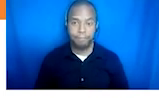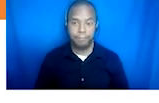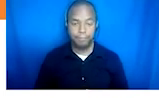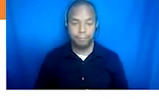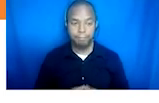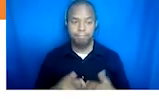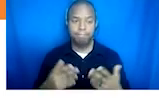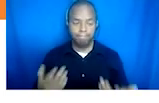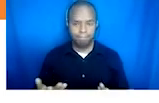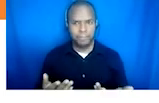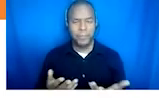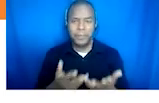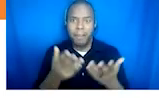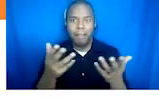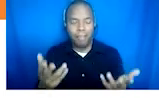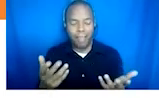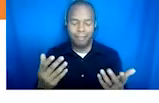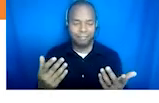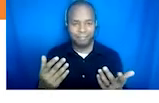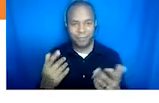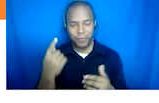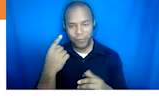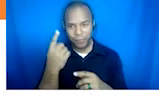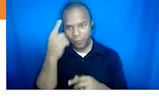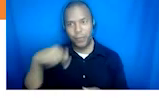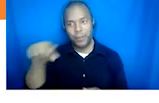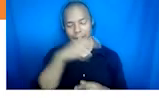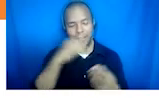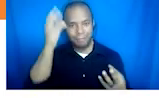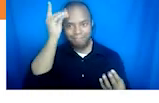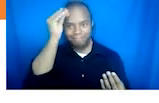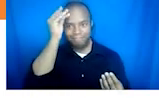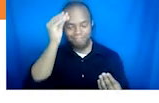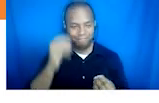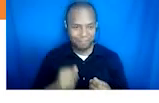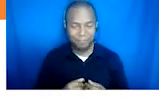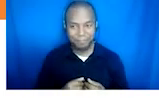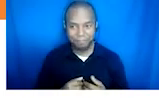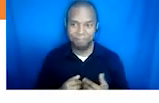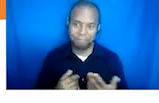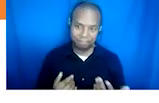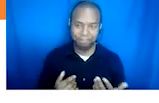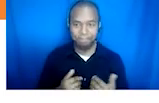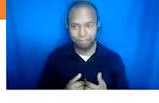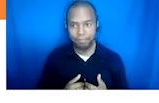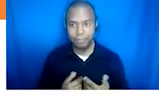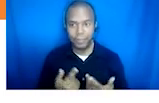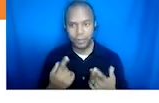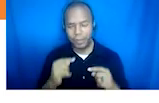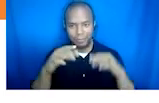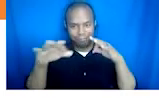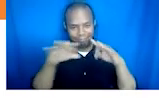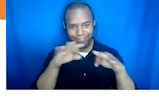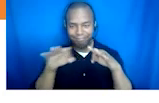So there's a lot to digest here. And as I said, the rationale or try to explain what's happening